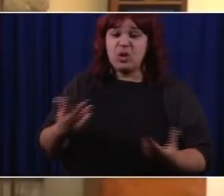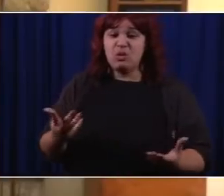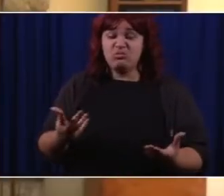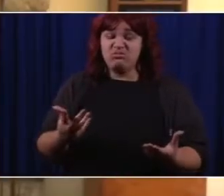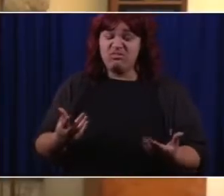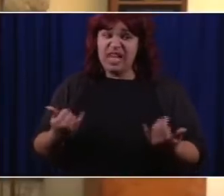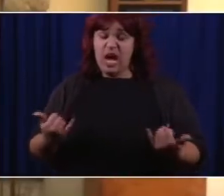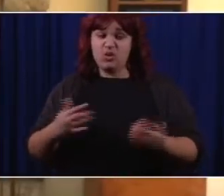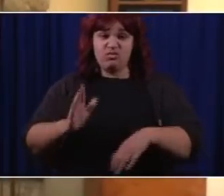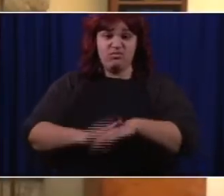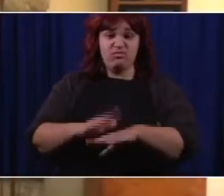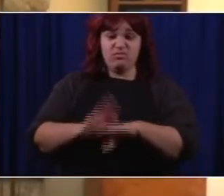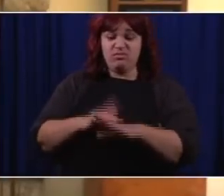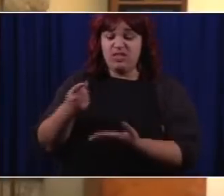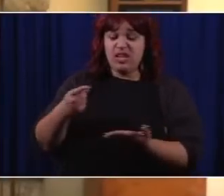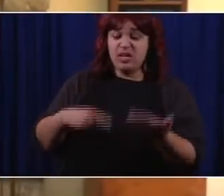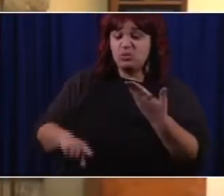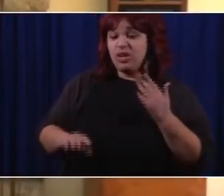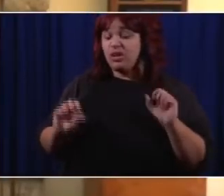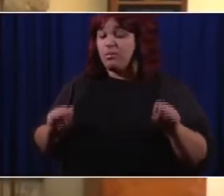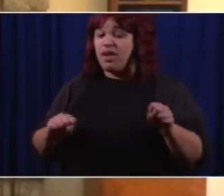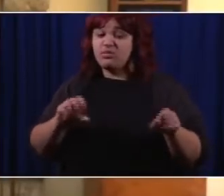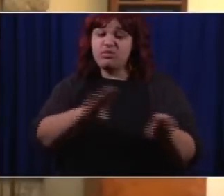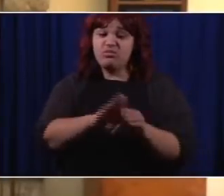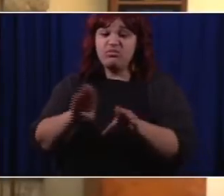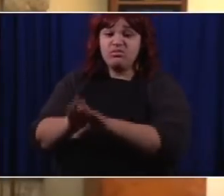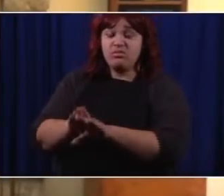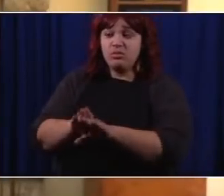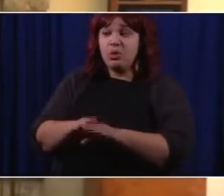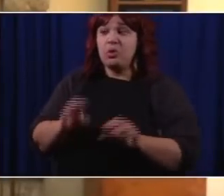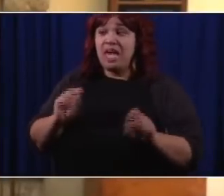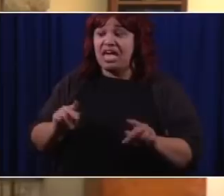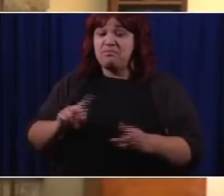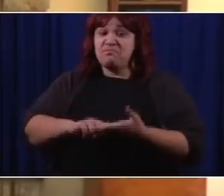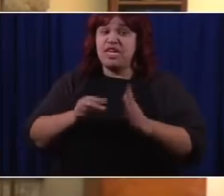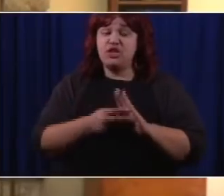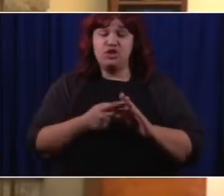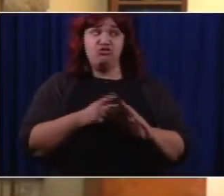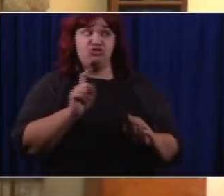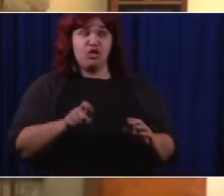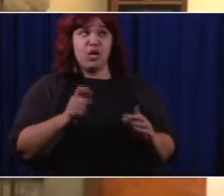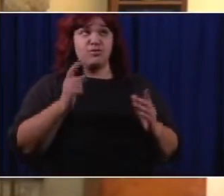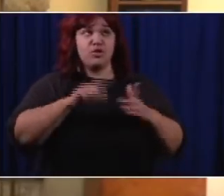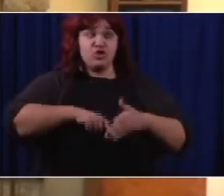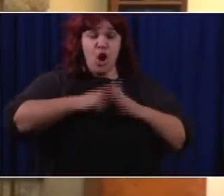How much notice do you plan to give businesses, and what financial aid will be available if there are closures?